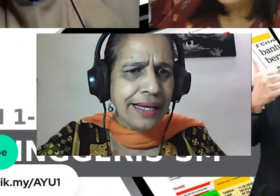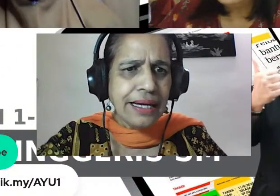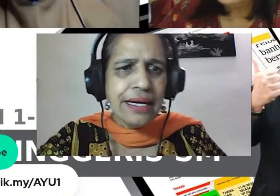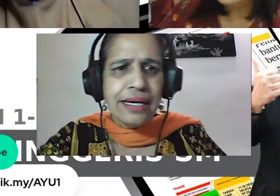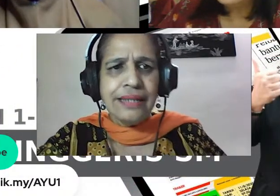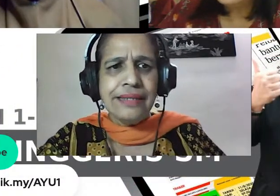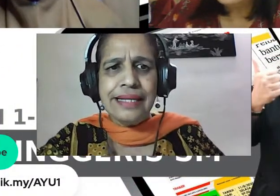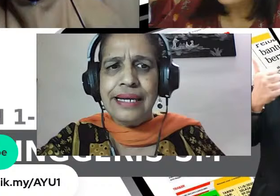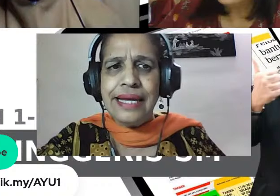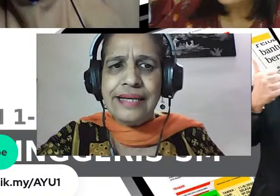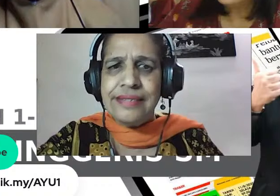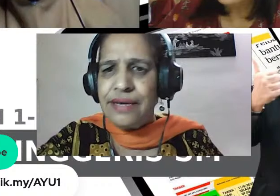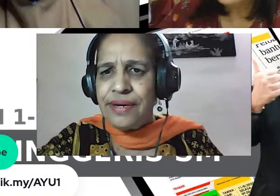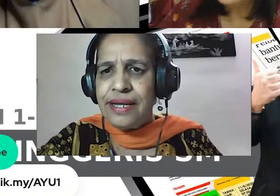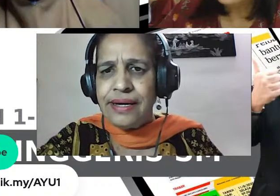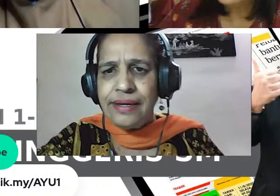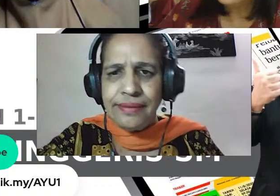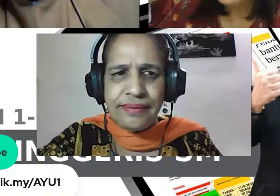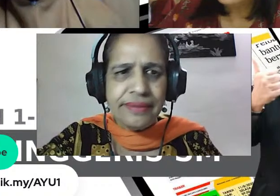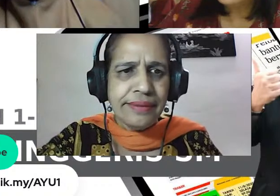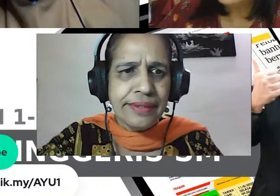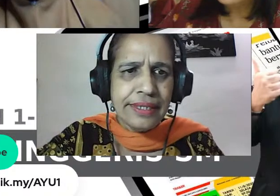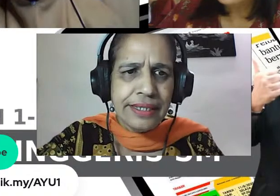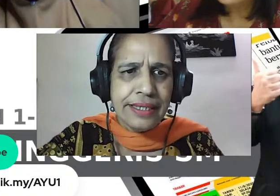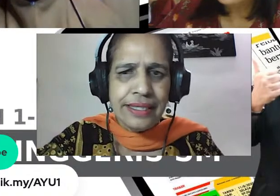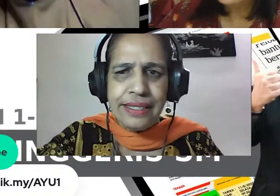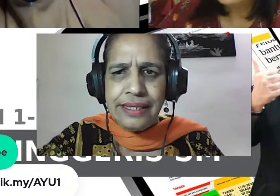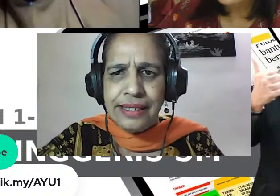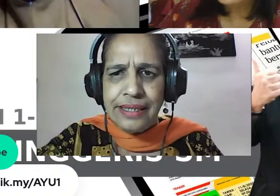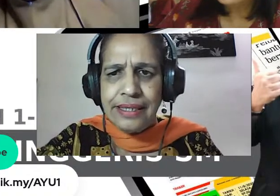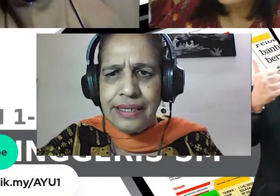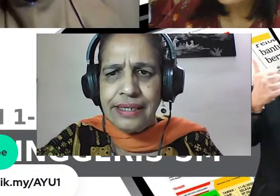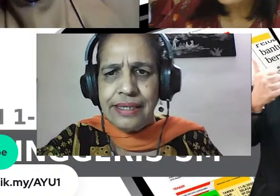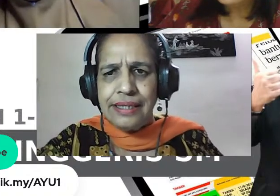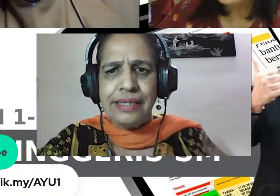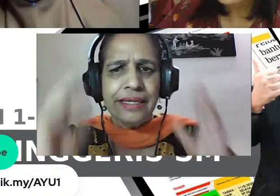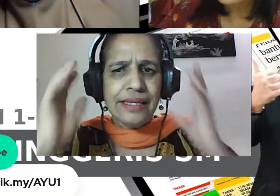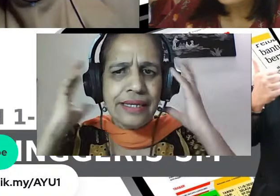Okay. There, the link is given here.